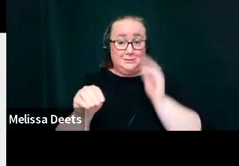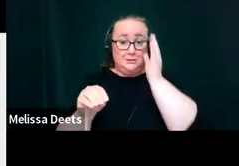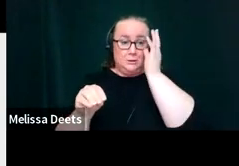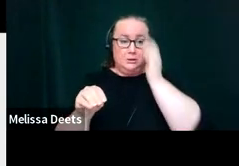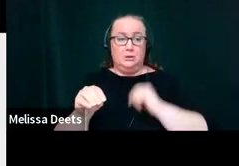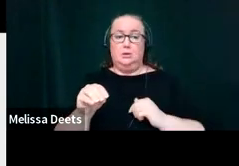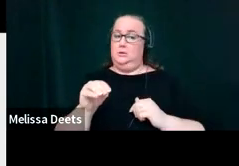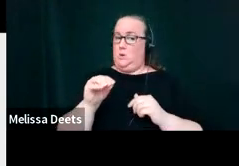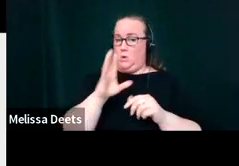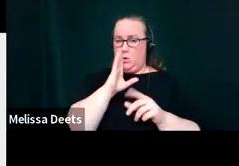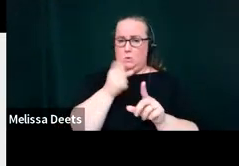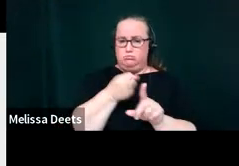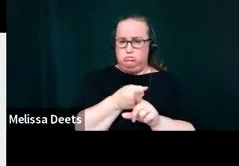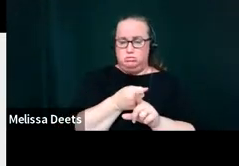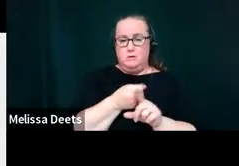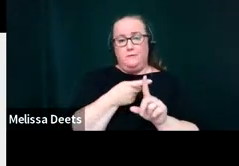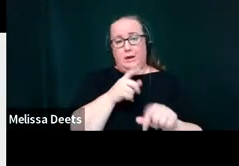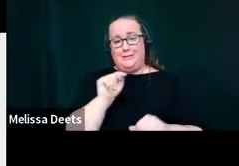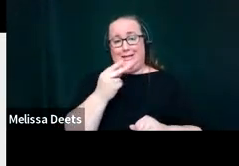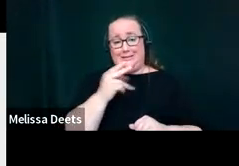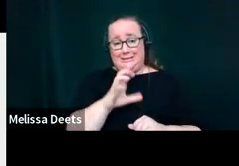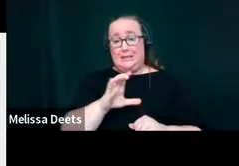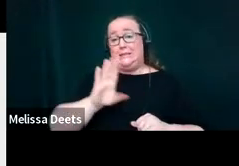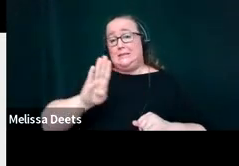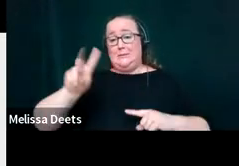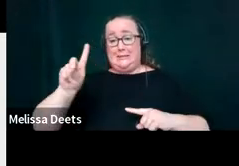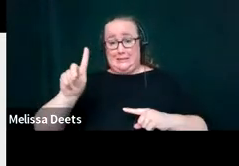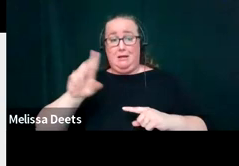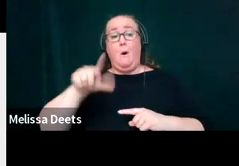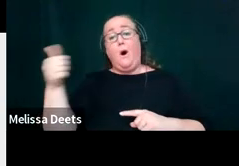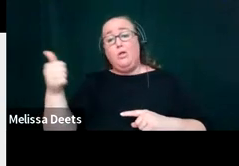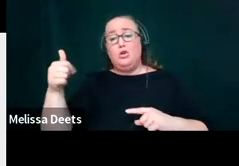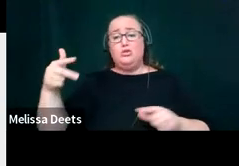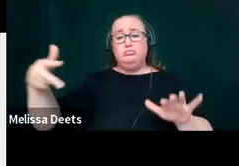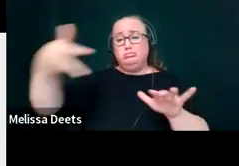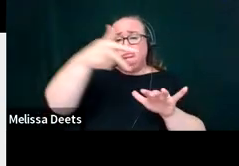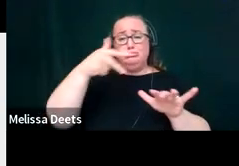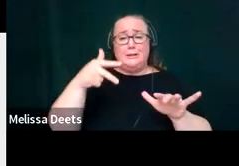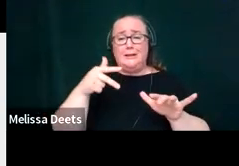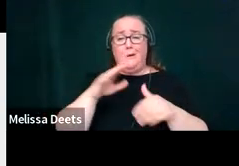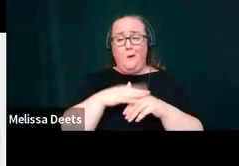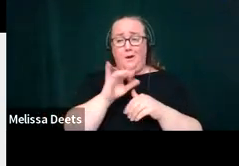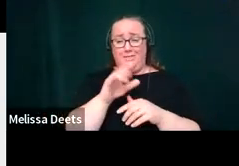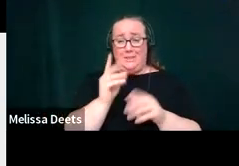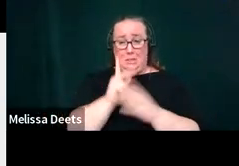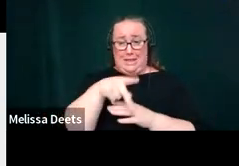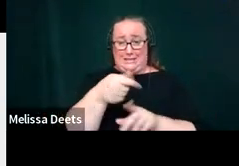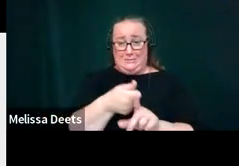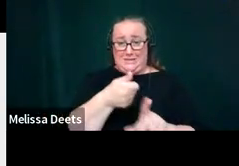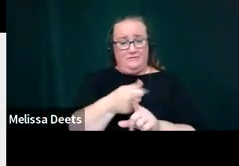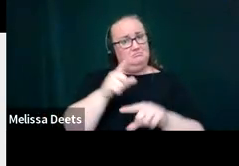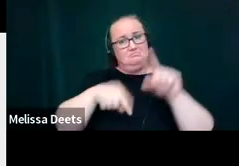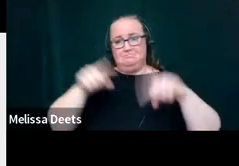THC, CBD, and the potential for contaminants such as pesticides and other molecules vary by strain. And there are also